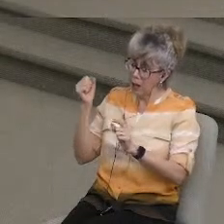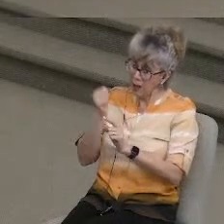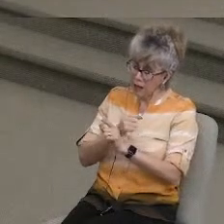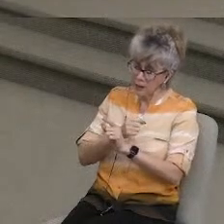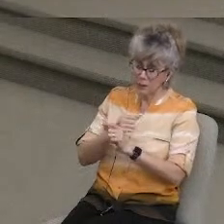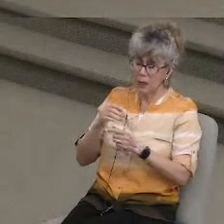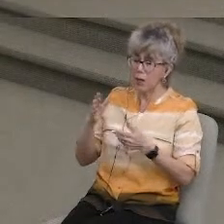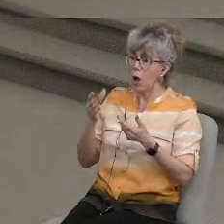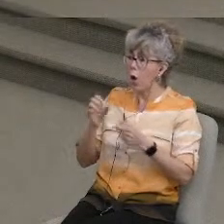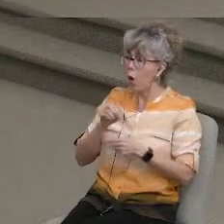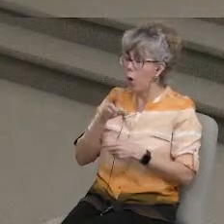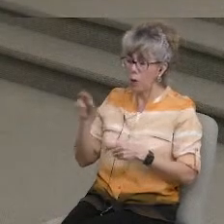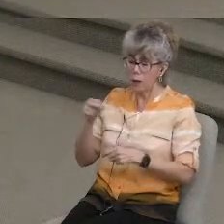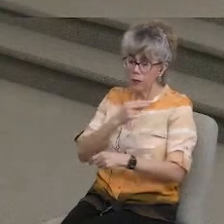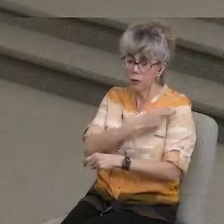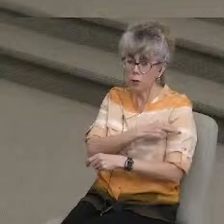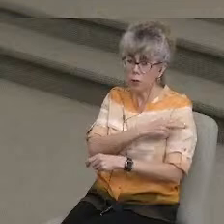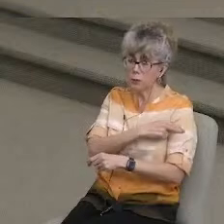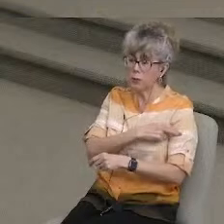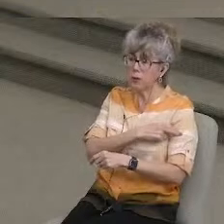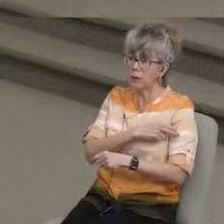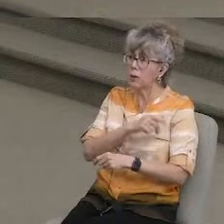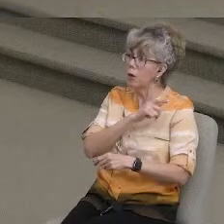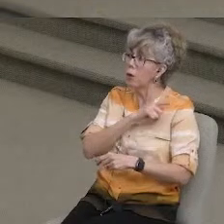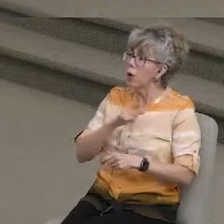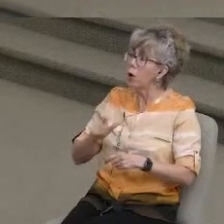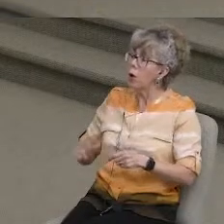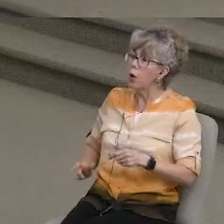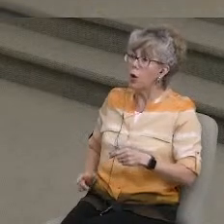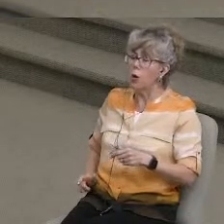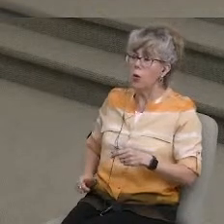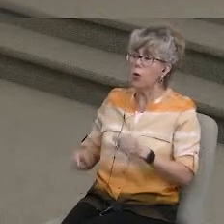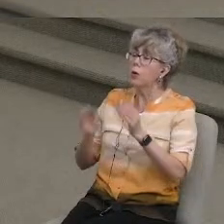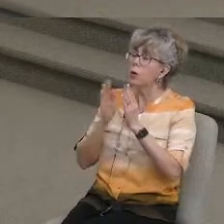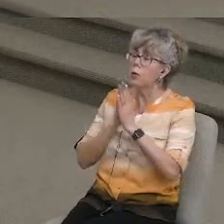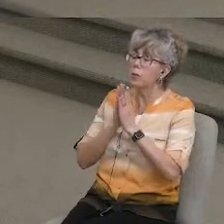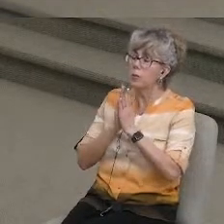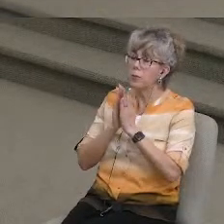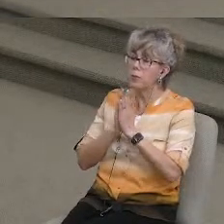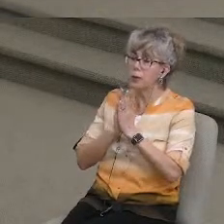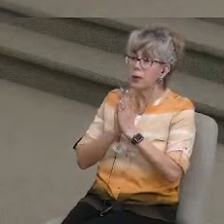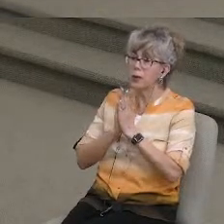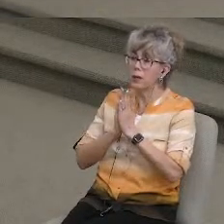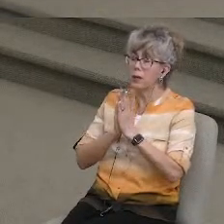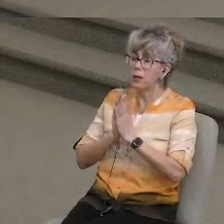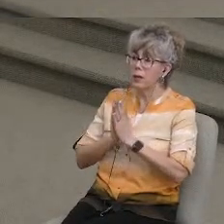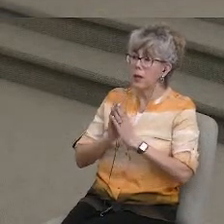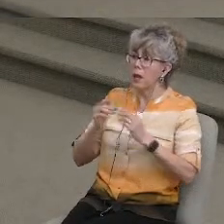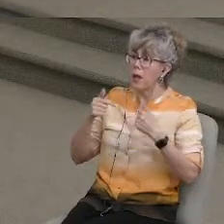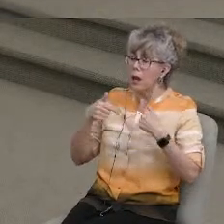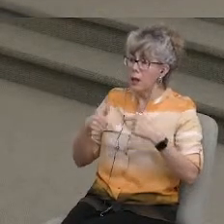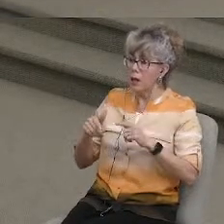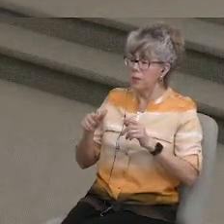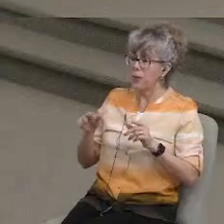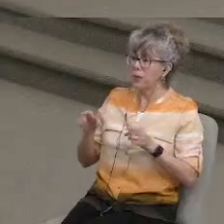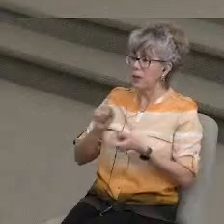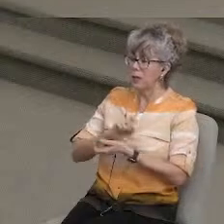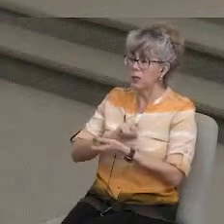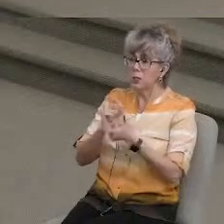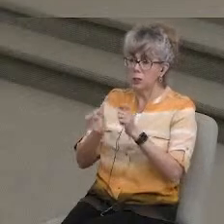say, Lord, help me take their place. I would give anything if I could be in that hospital bed in their